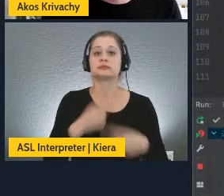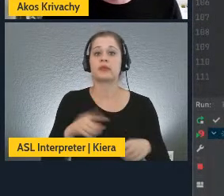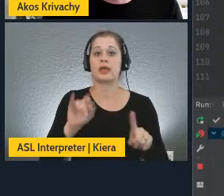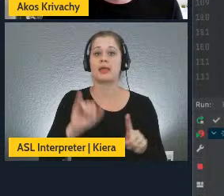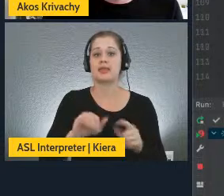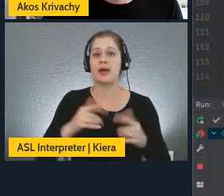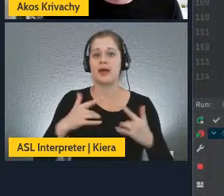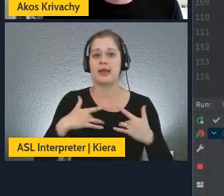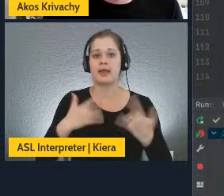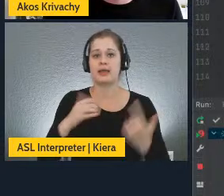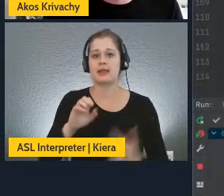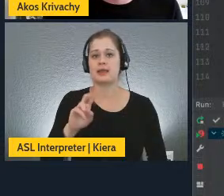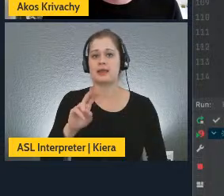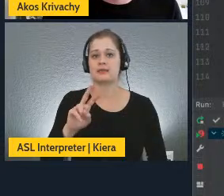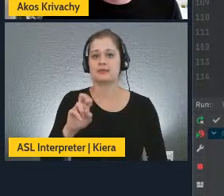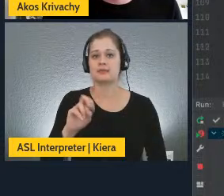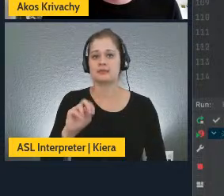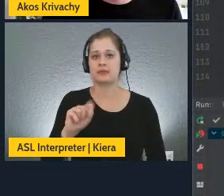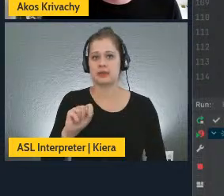is